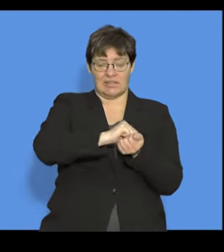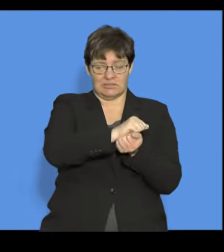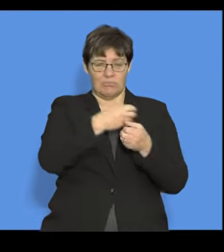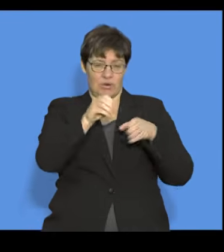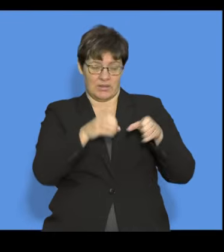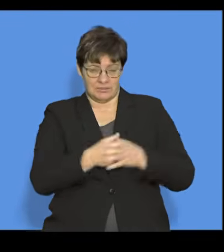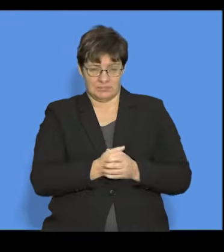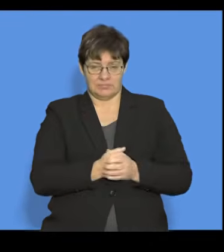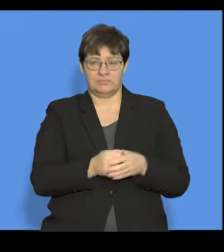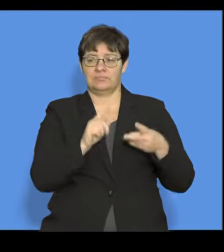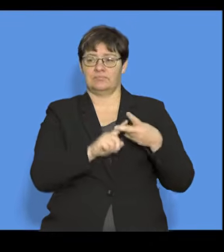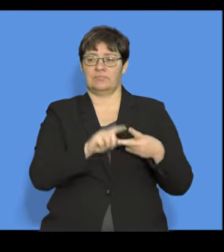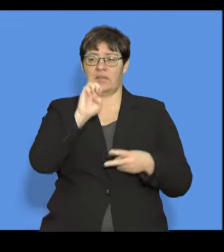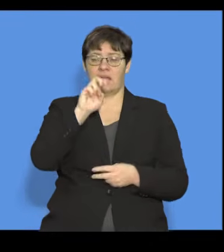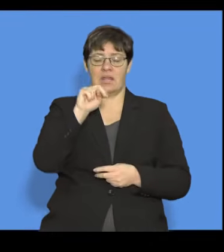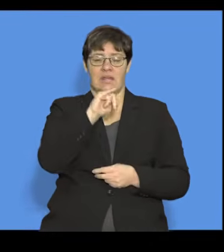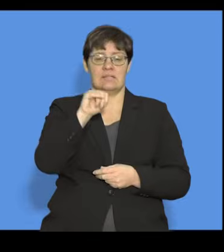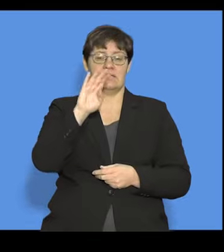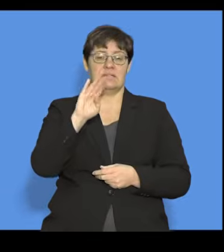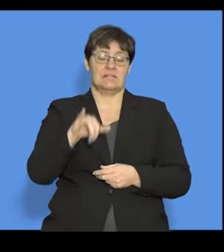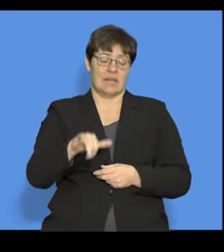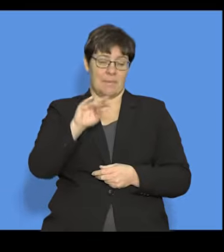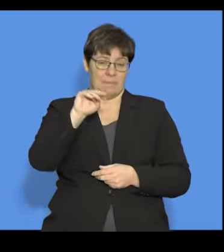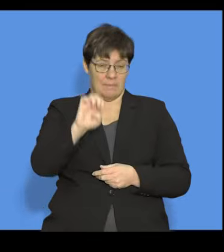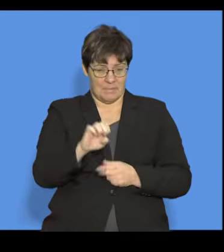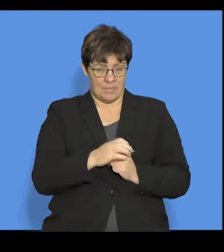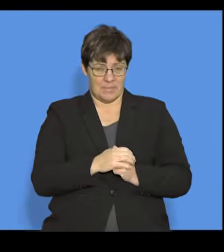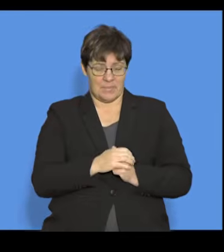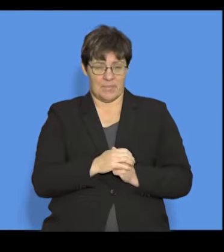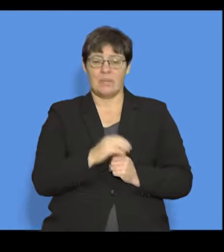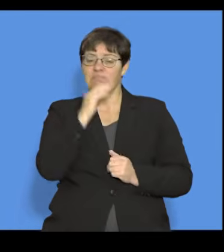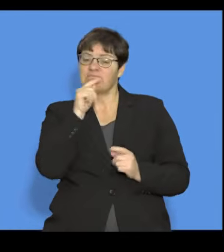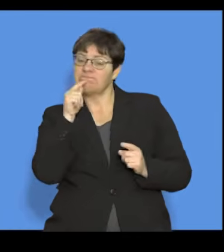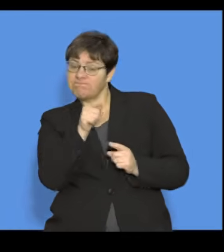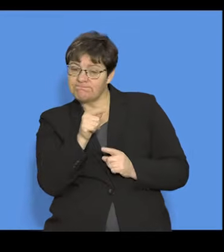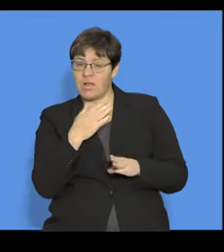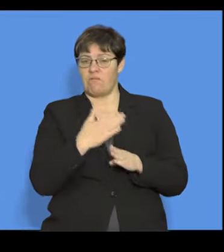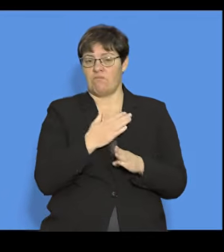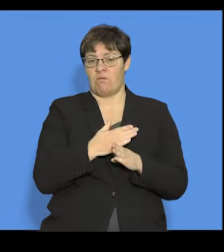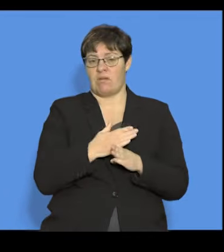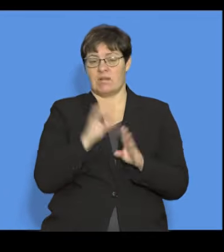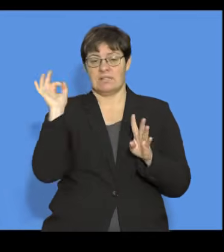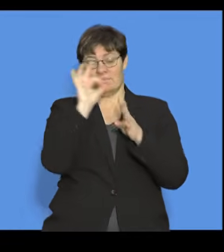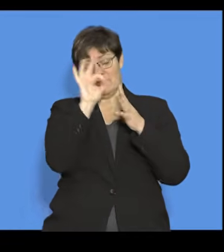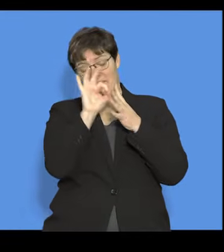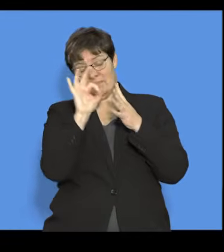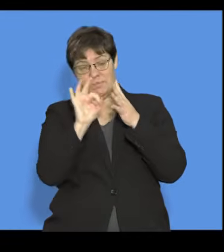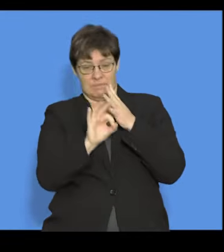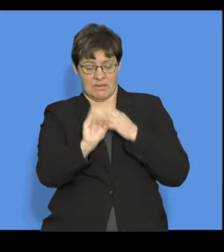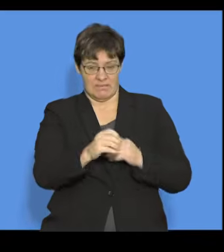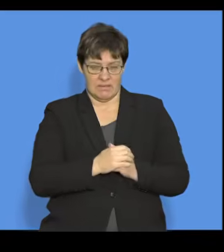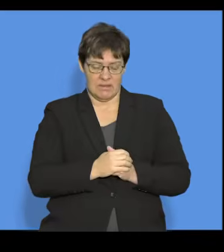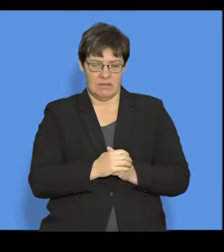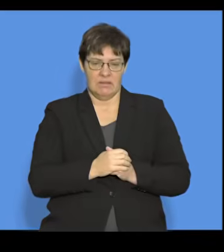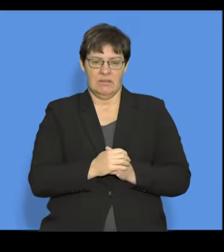going to mention the term enzyme, and if you recollect, enzymes have specific functions in the body. And in this case, we're going to look